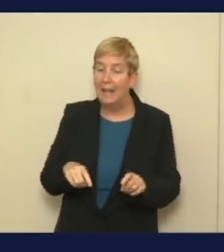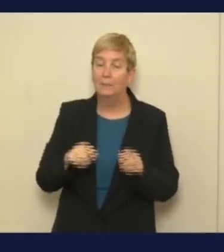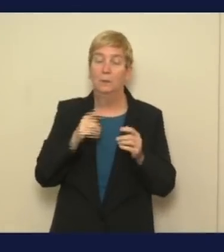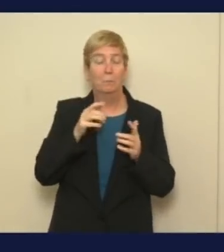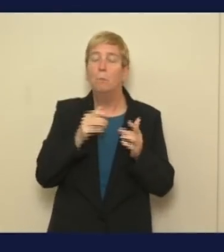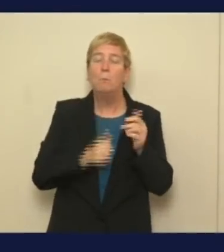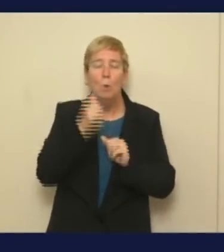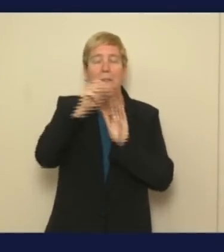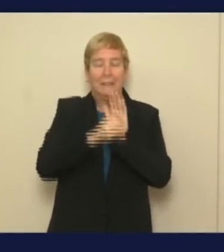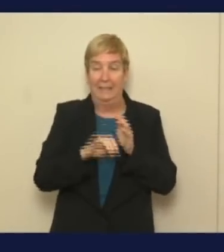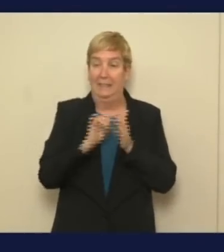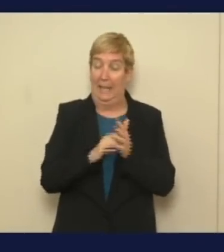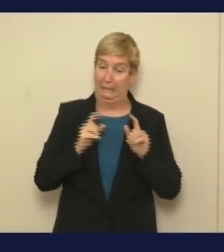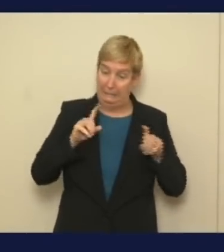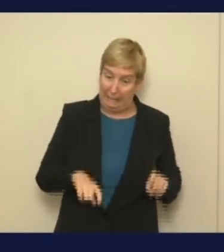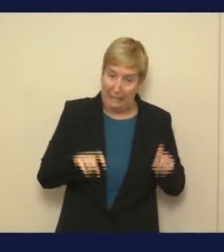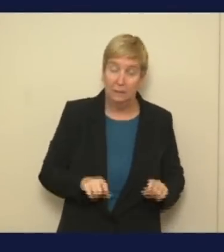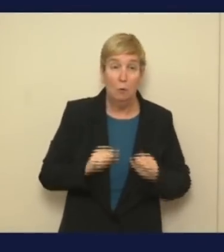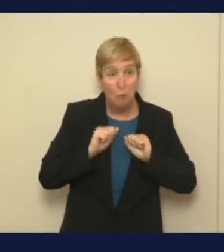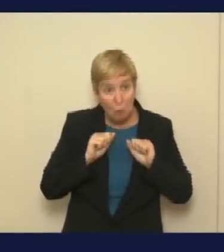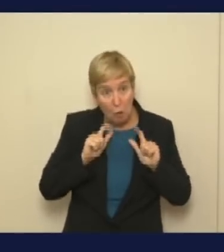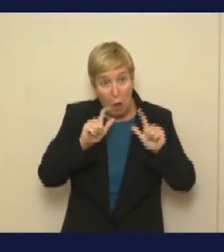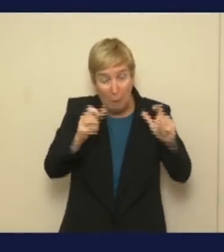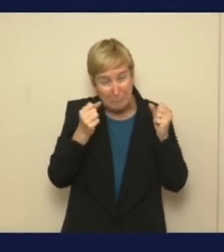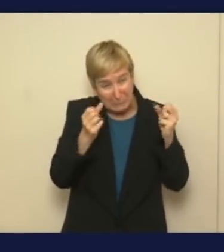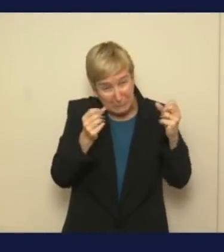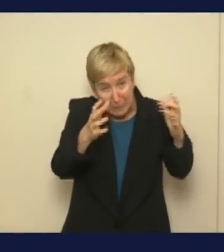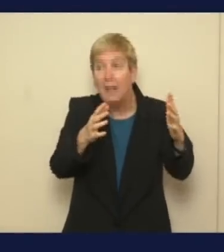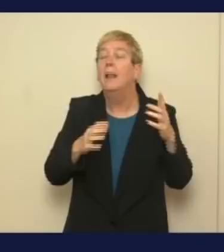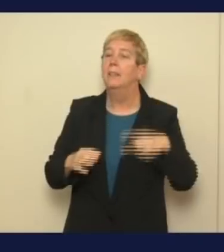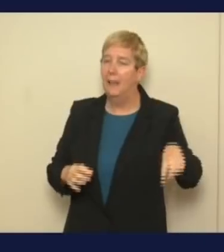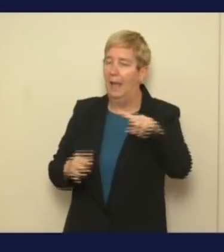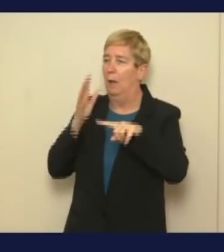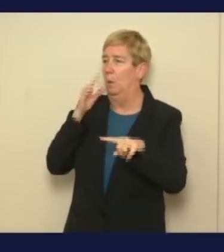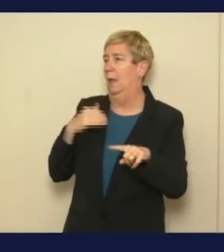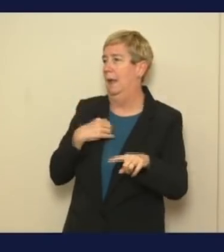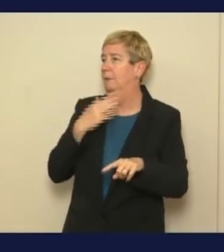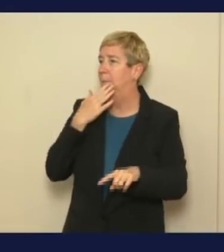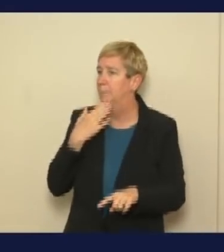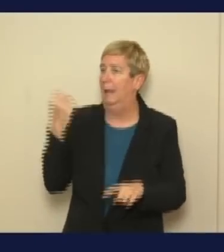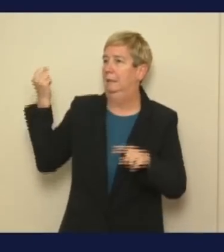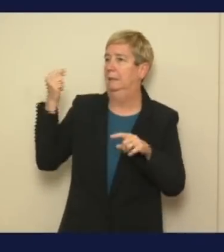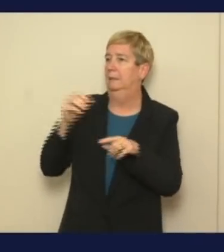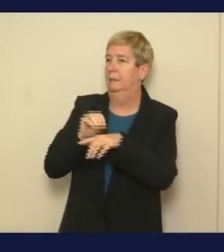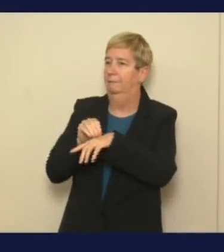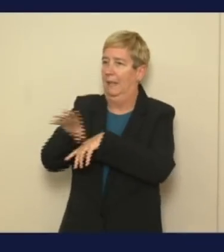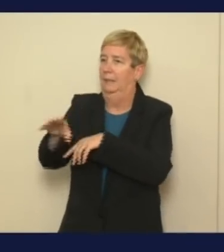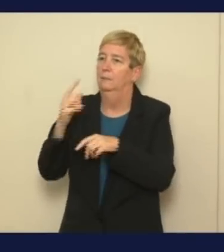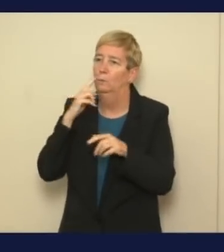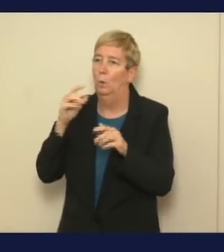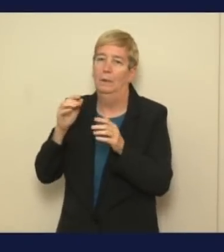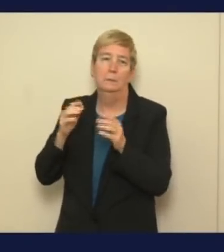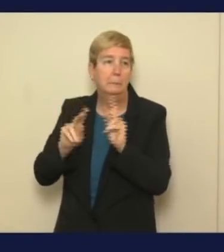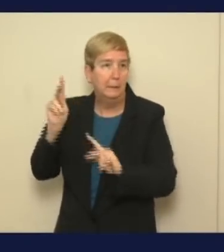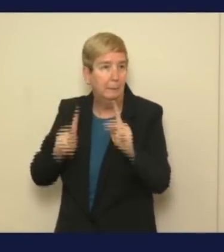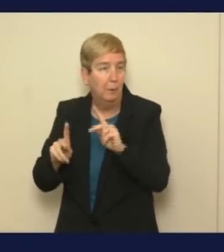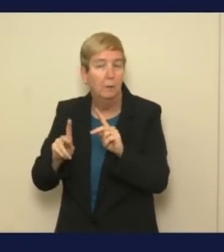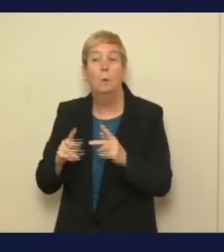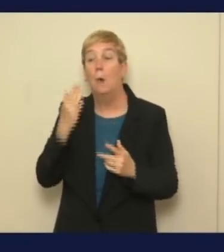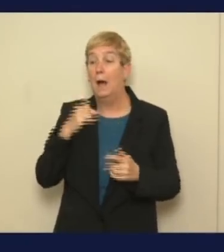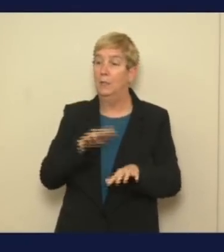have the best possible impact on their citizens by slow,